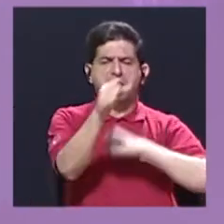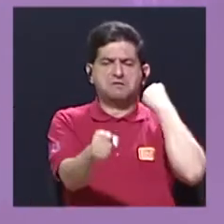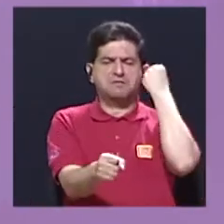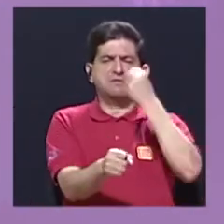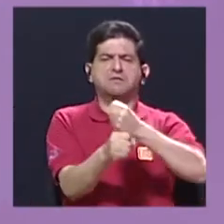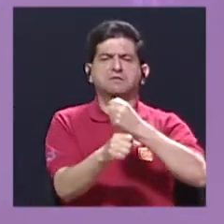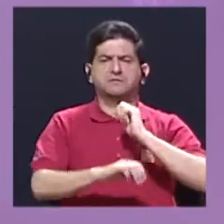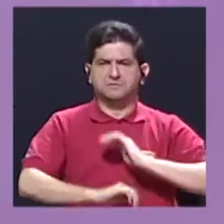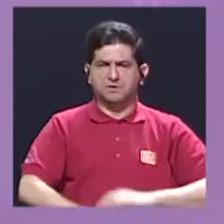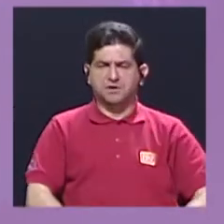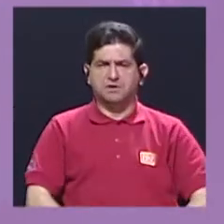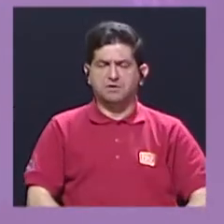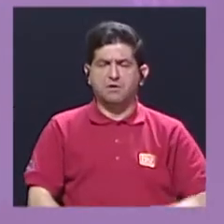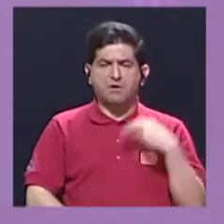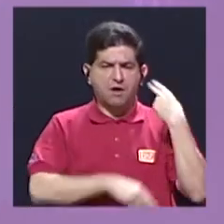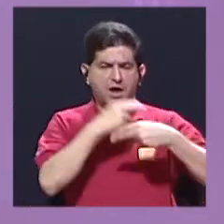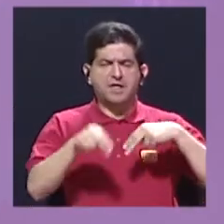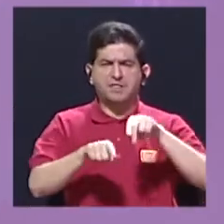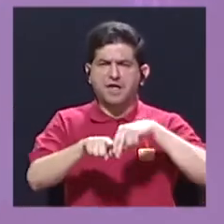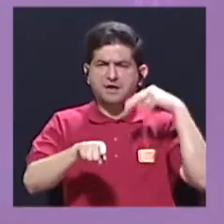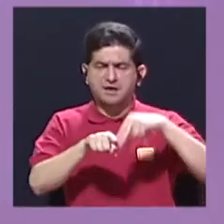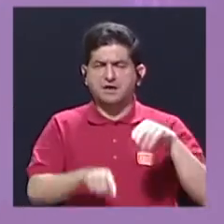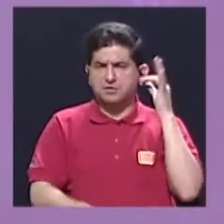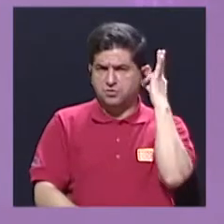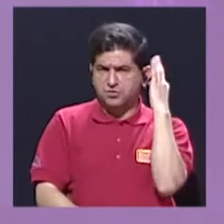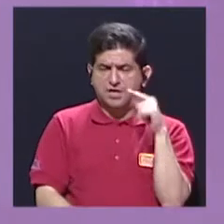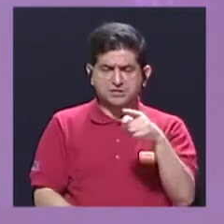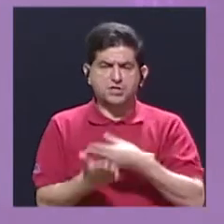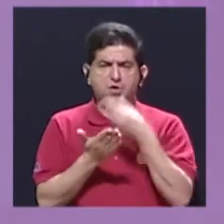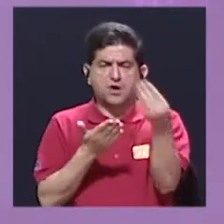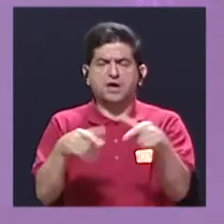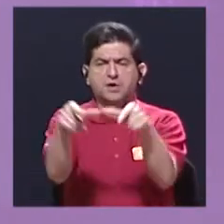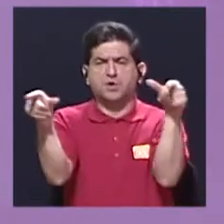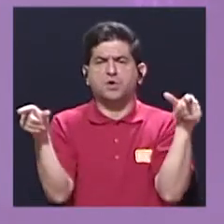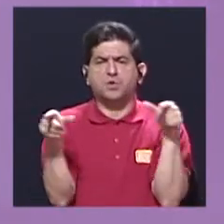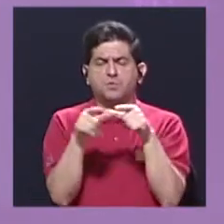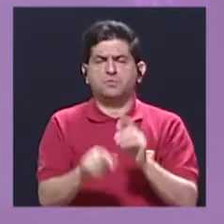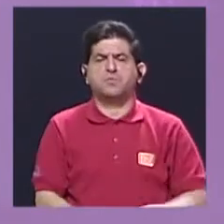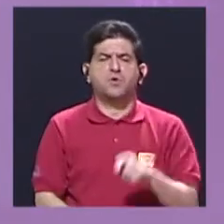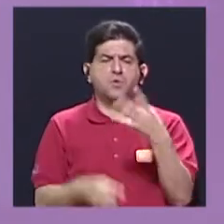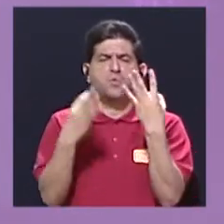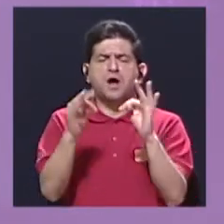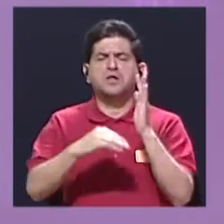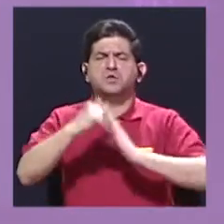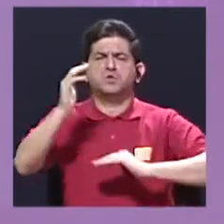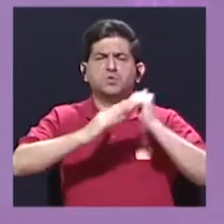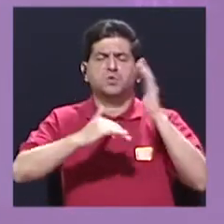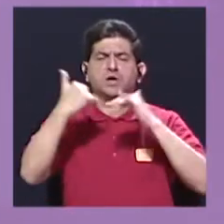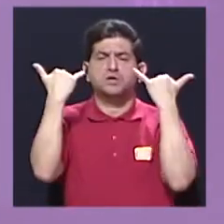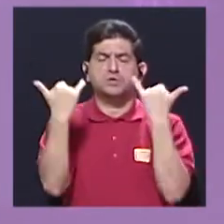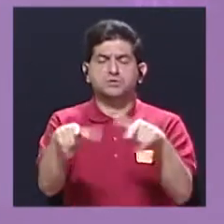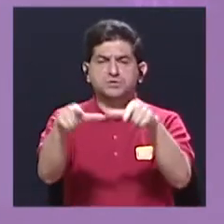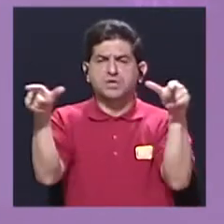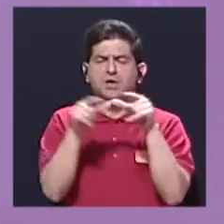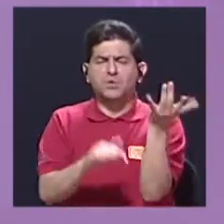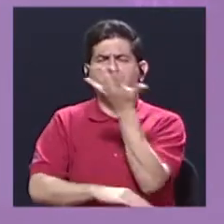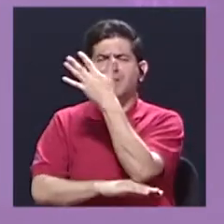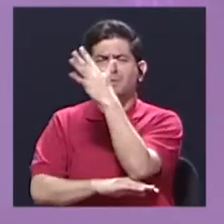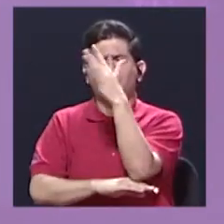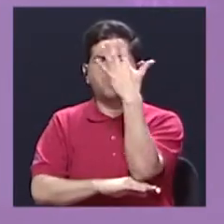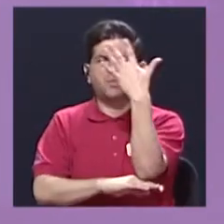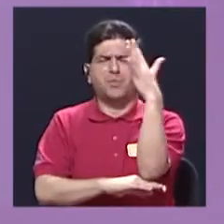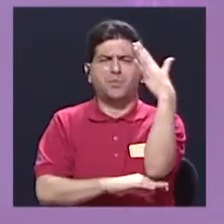years, to inherit the children of the woman who had bought the property. When they tried to build it, it was a forest,